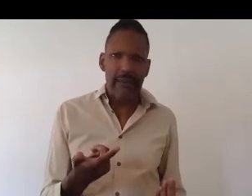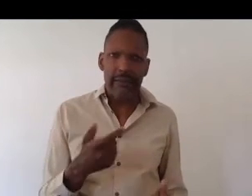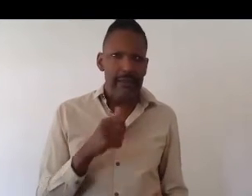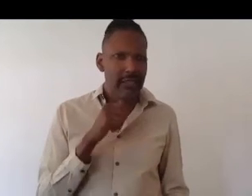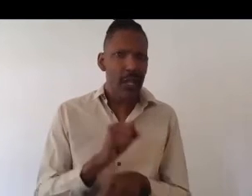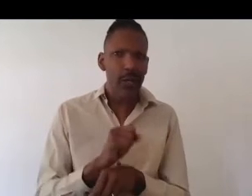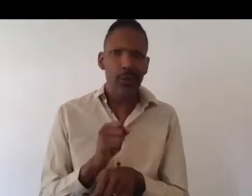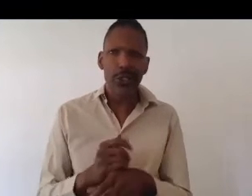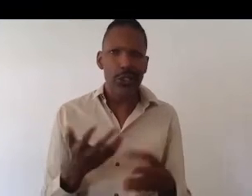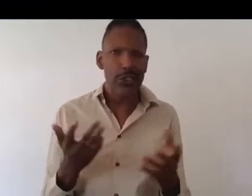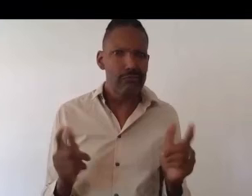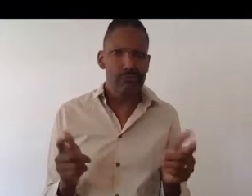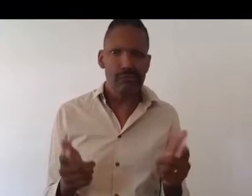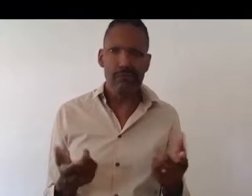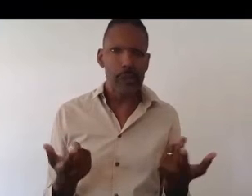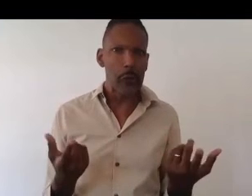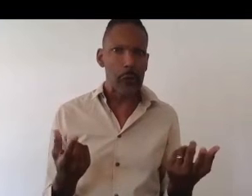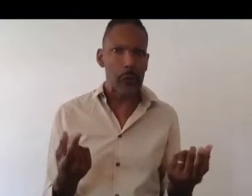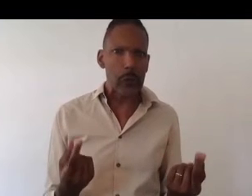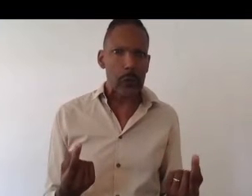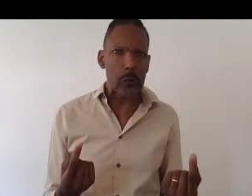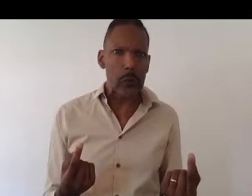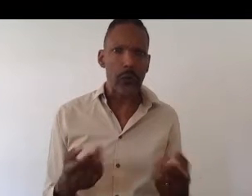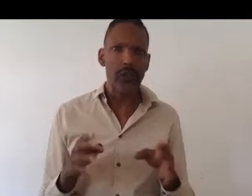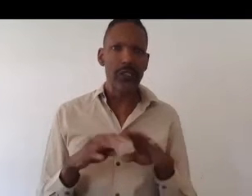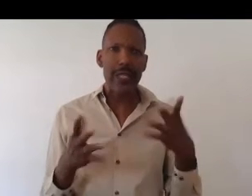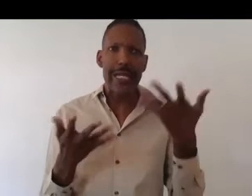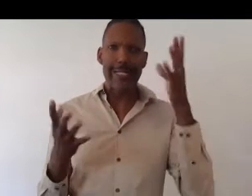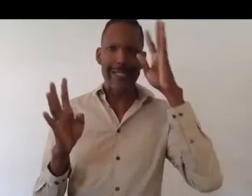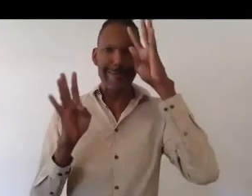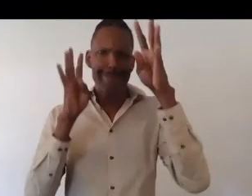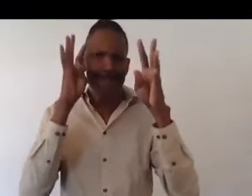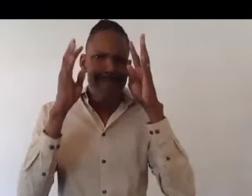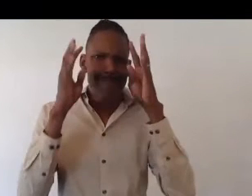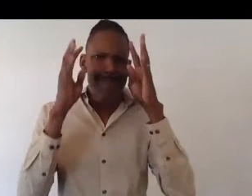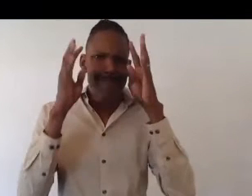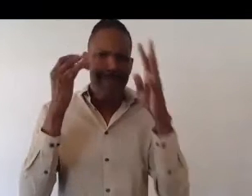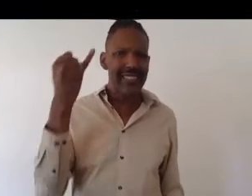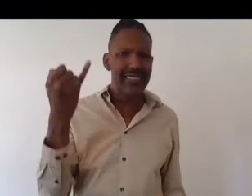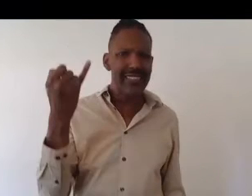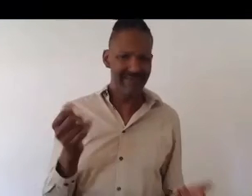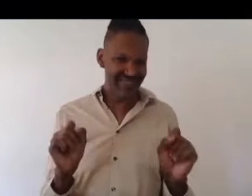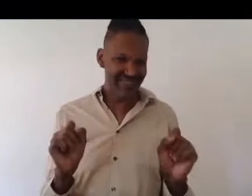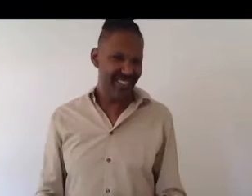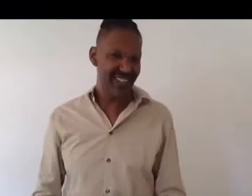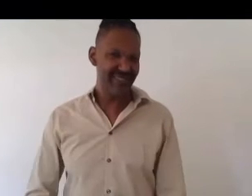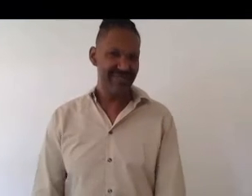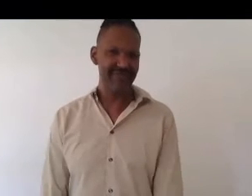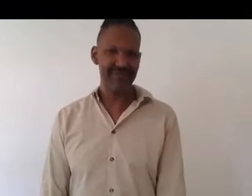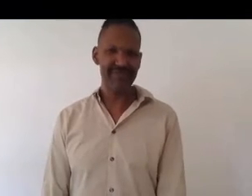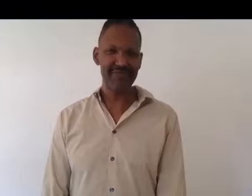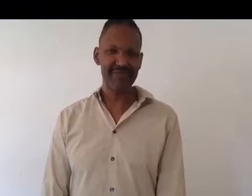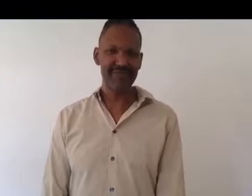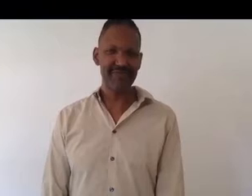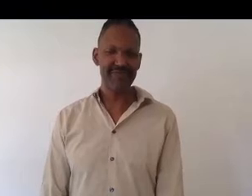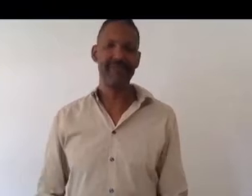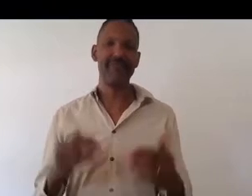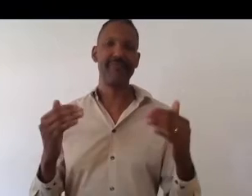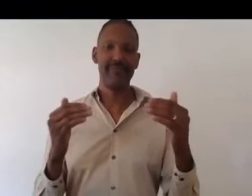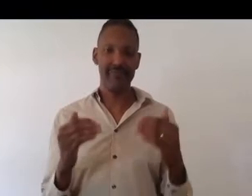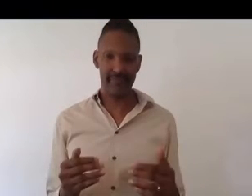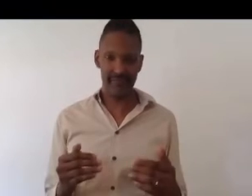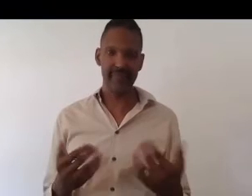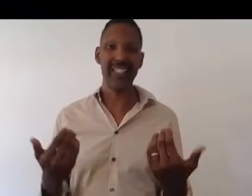for Science and Children that is available on our website if you're interested in that. We also wrote a bit in a